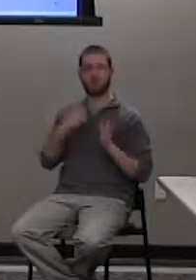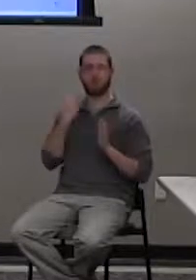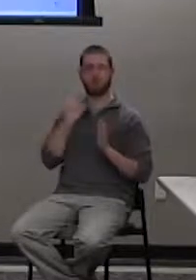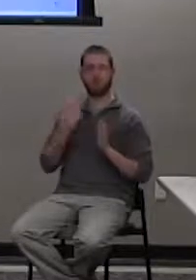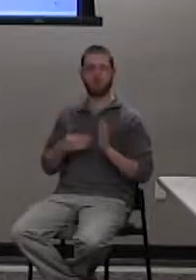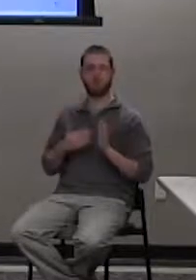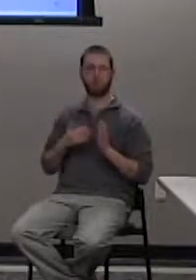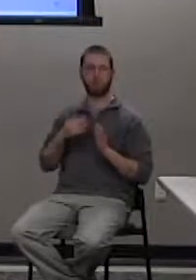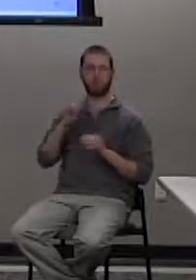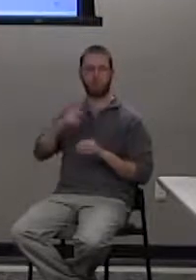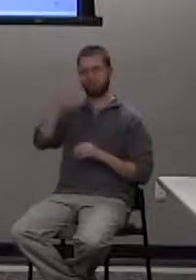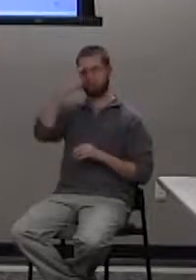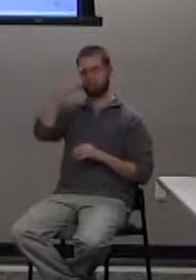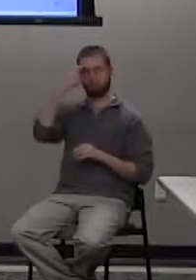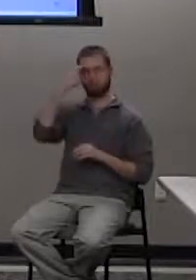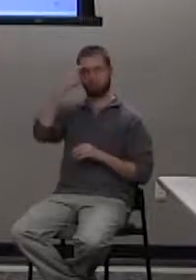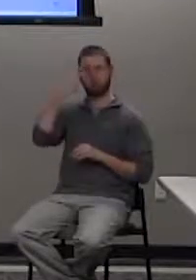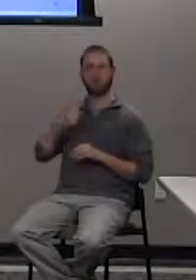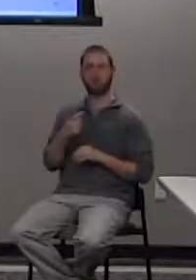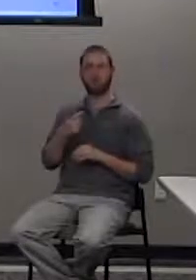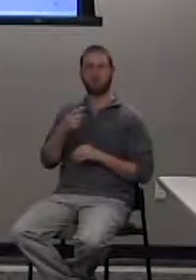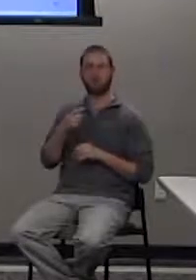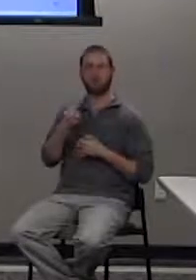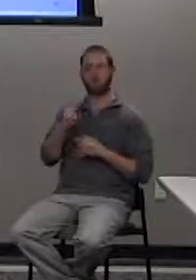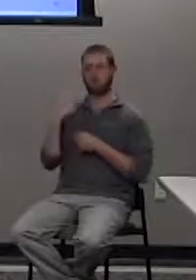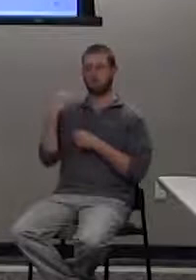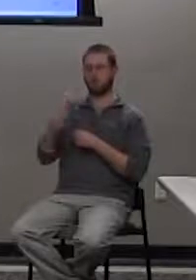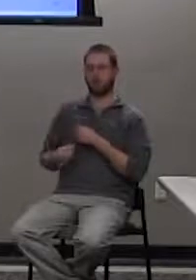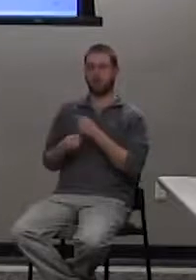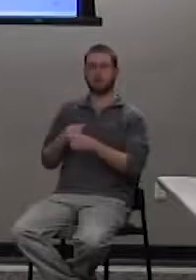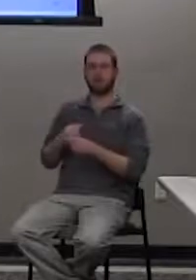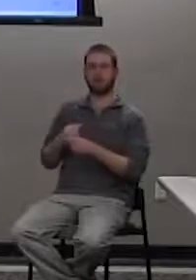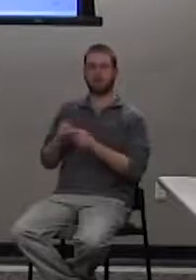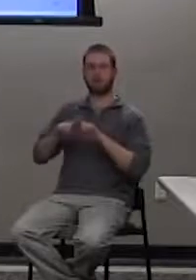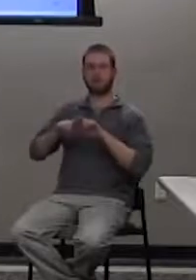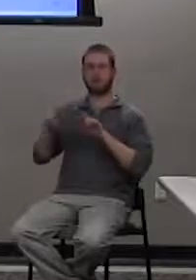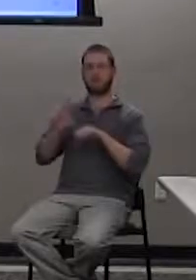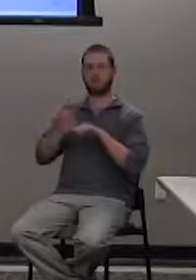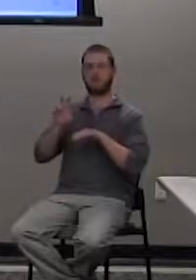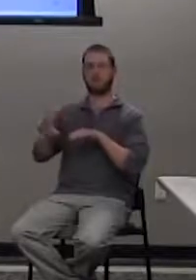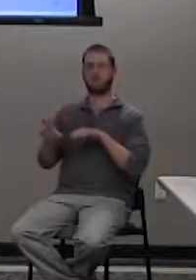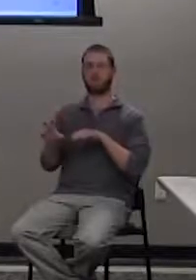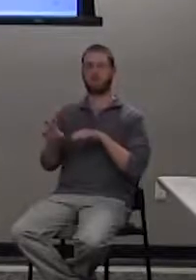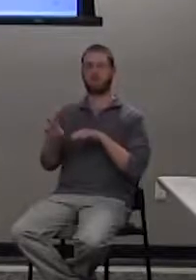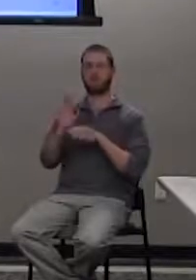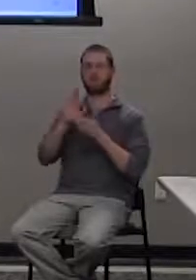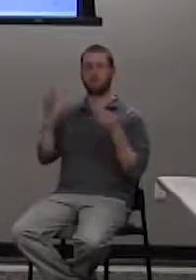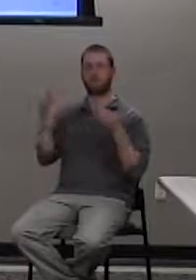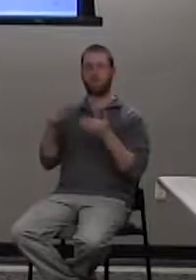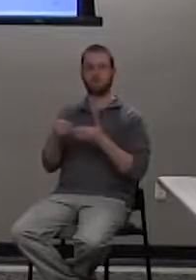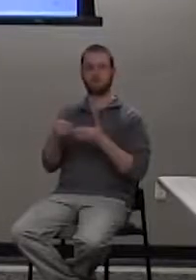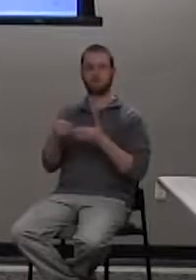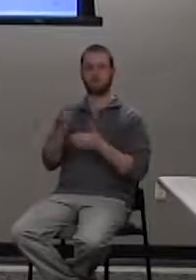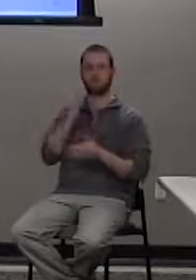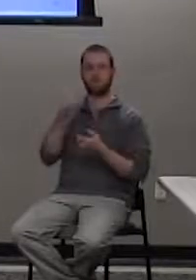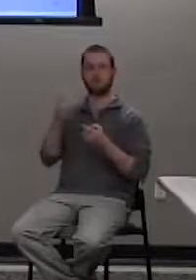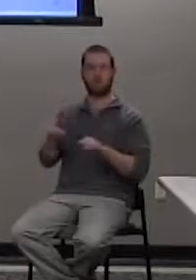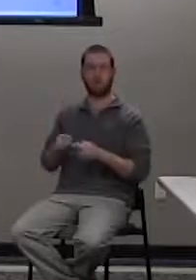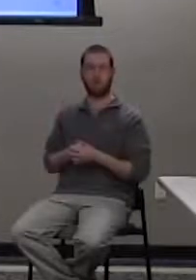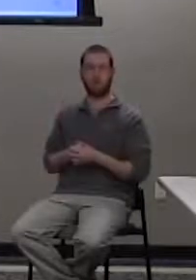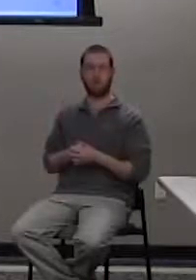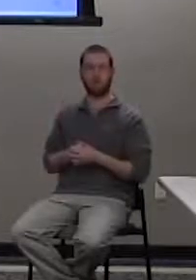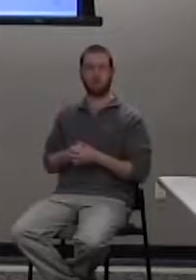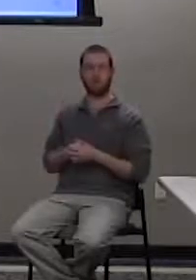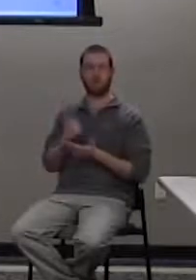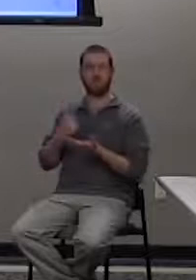stays with you. And so there probably is a generation that's going to have a bit different investment focus. I bring that up only to